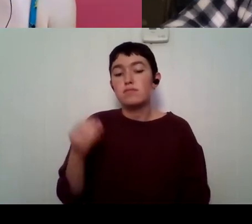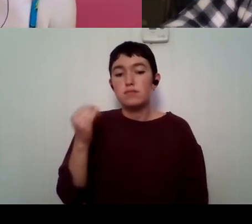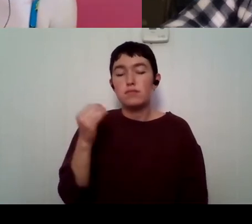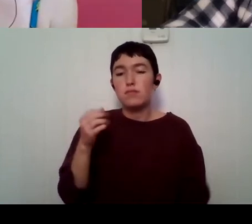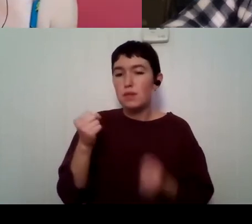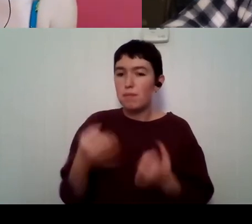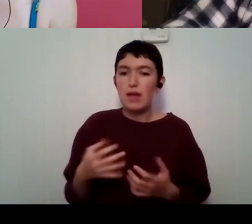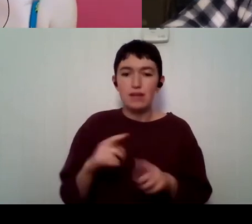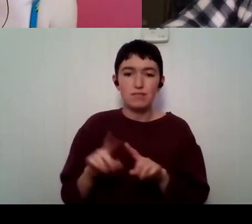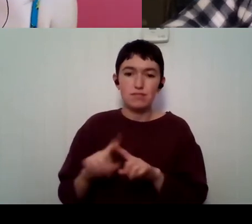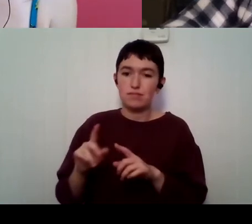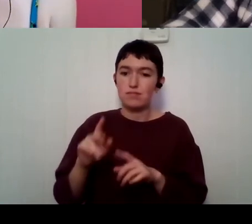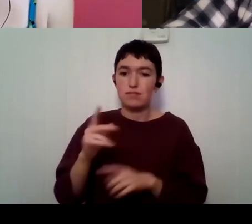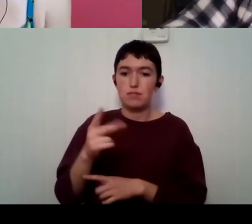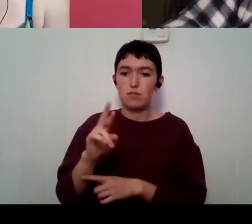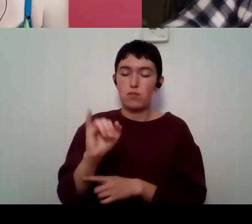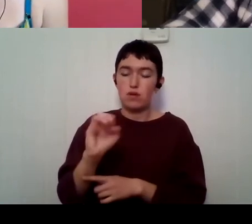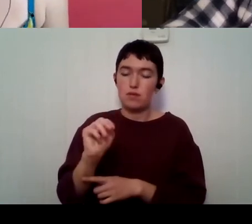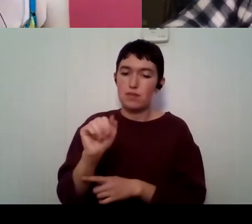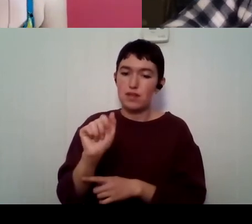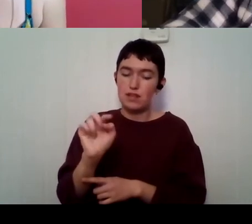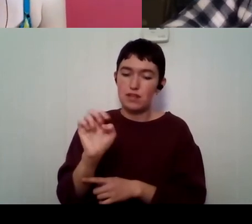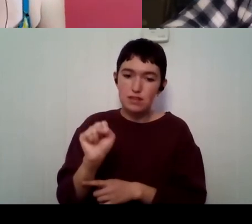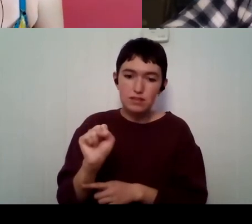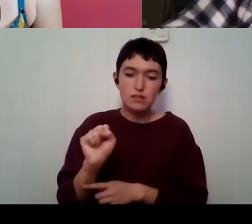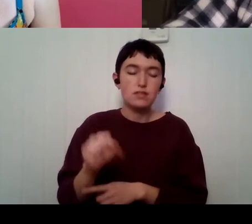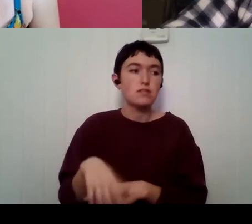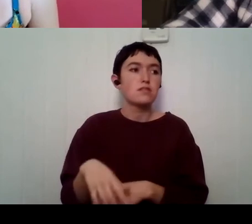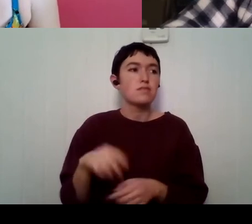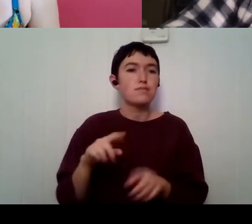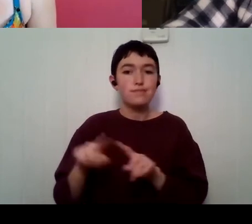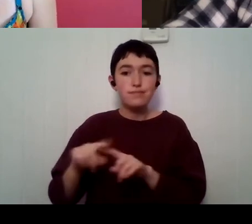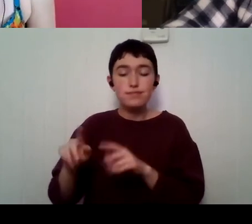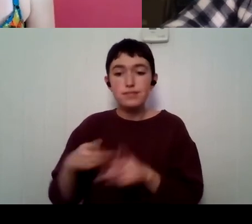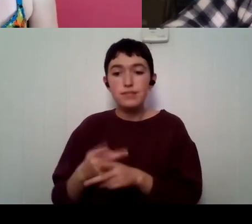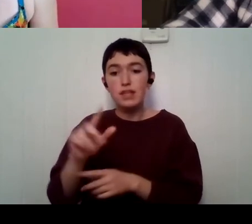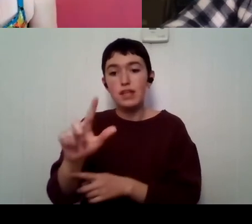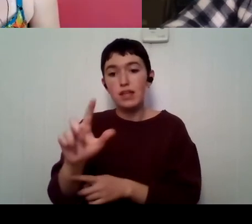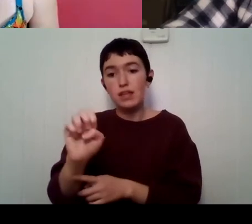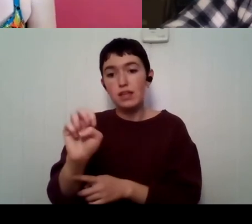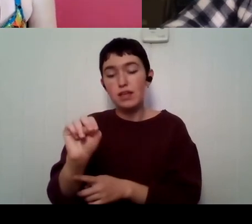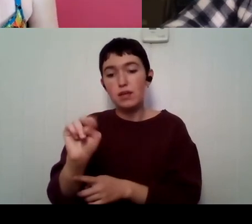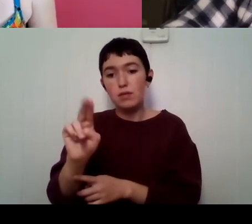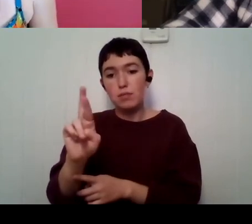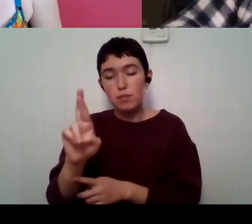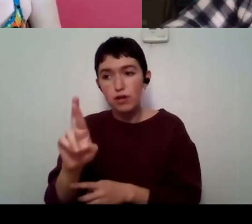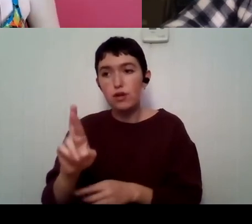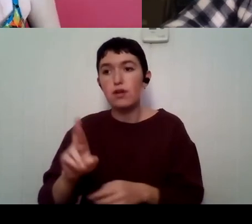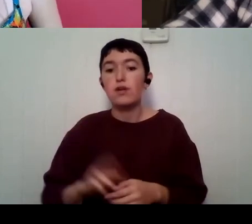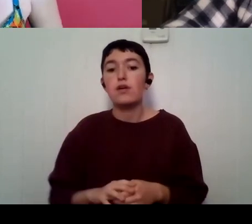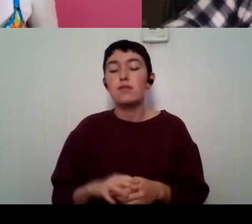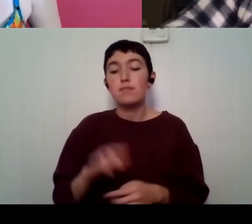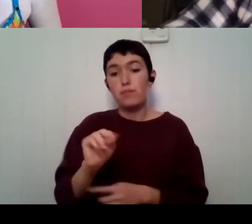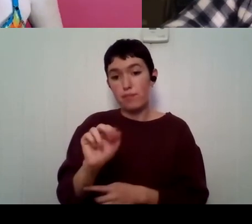know how many are on the list right now, but there's many species of lemur that are on this list too, as well, because Madagascar's had a big problem